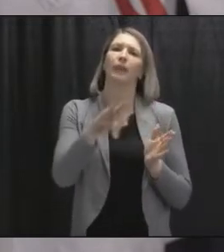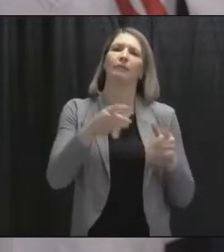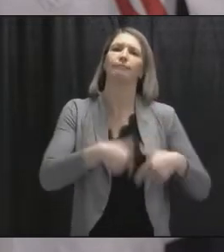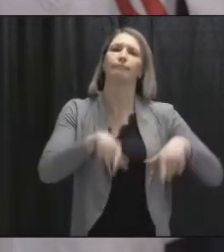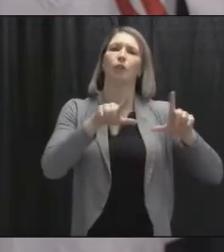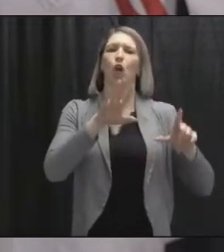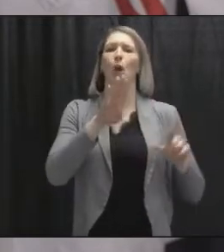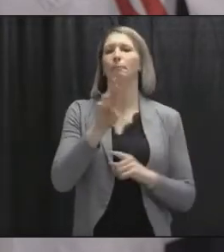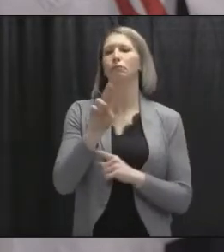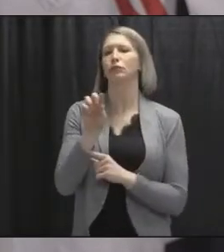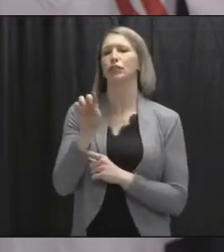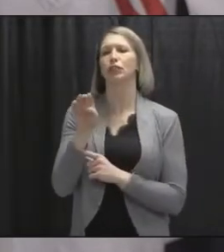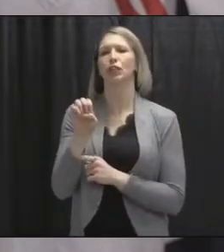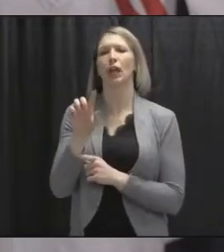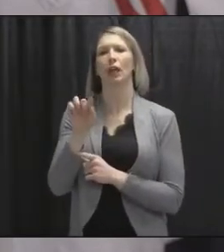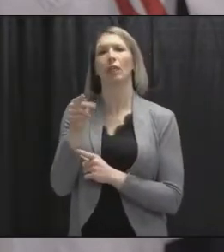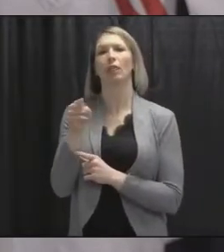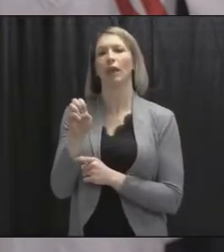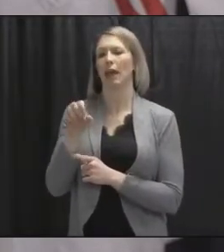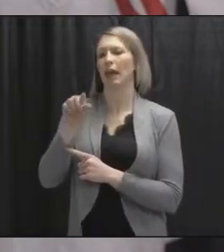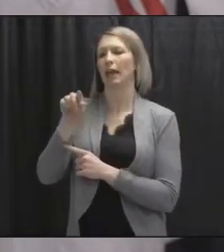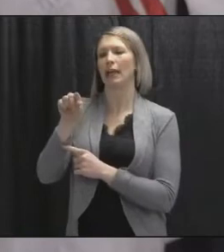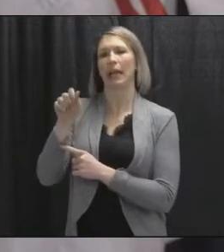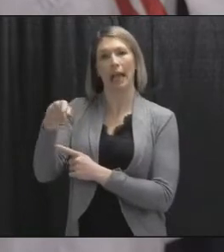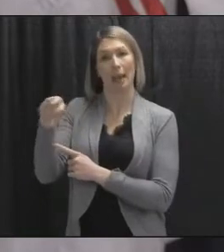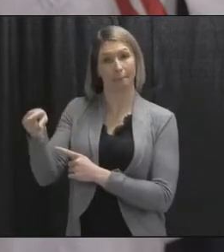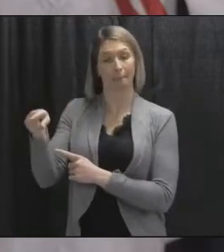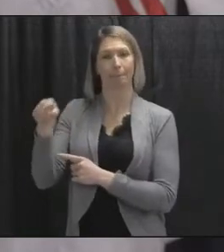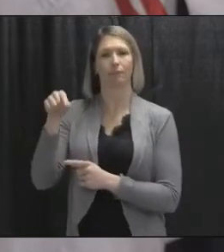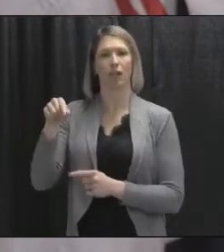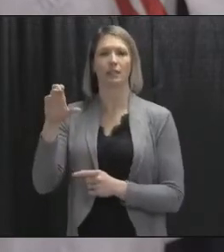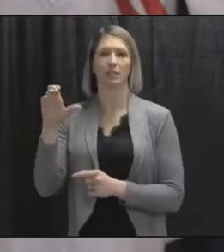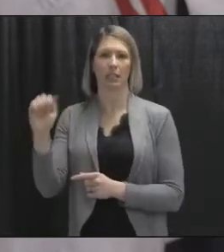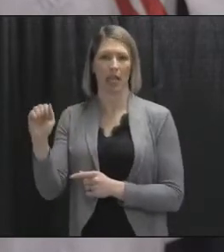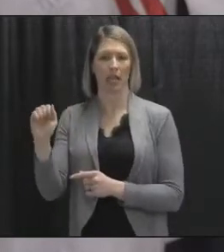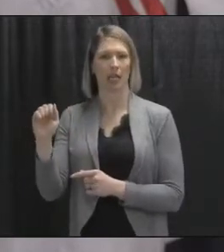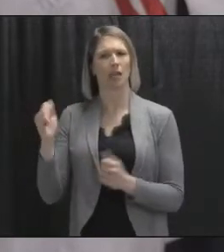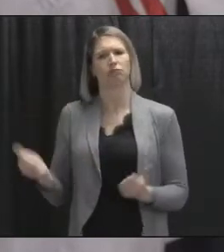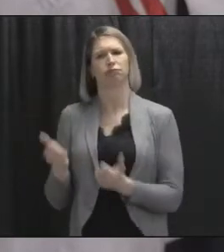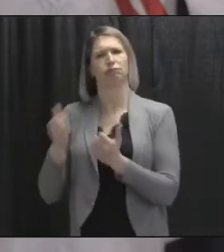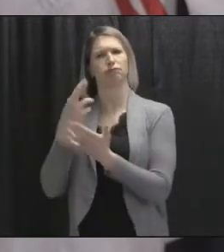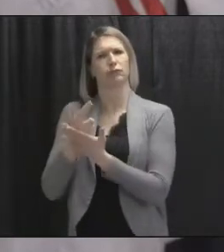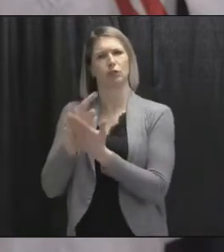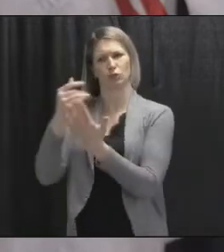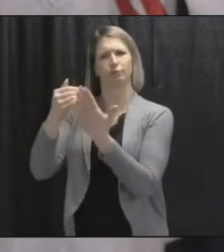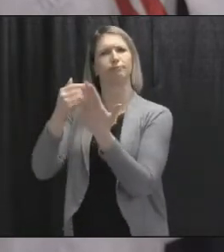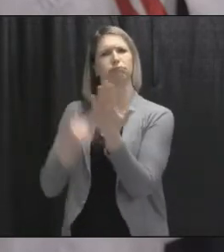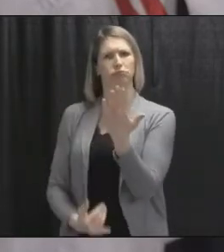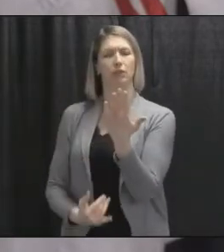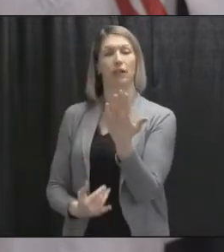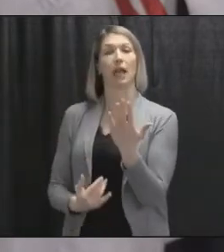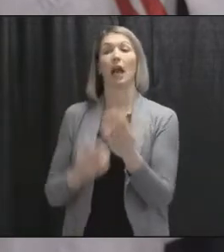bridgethegap.ca to access age-appropriate programs and services that are available locally, confidentially, and